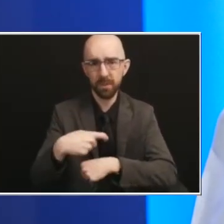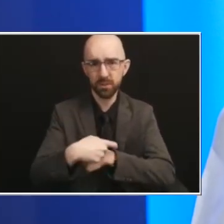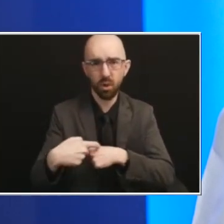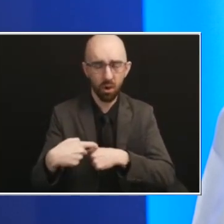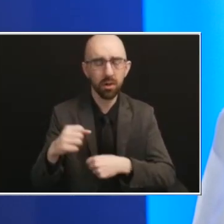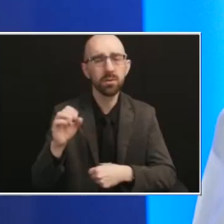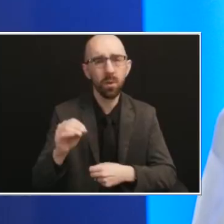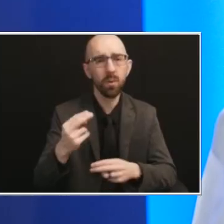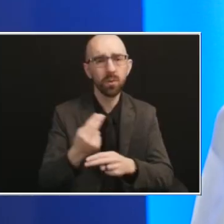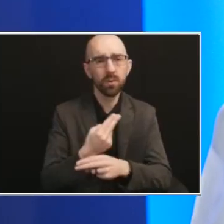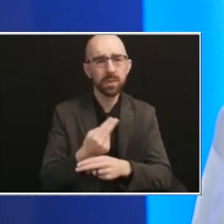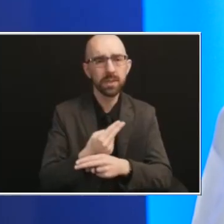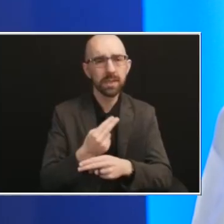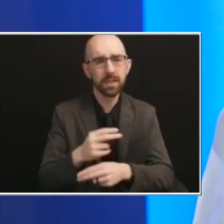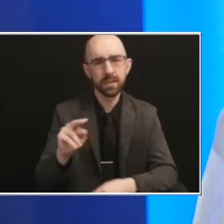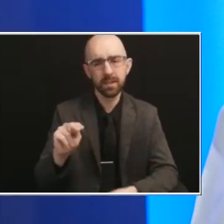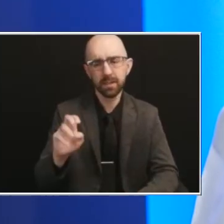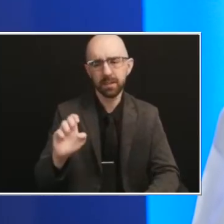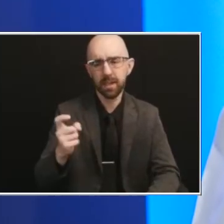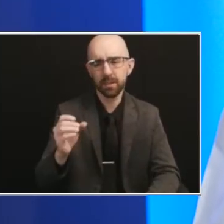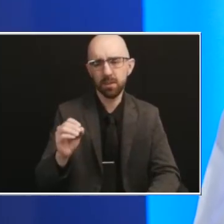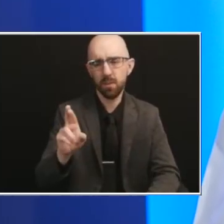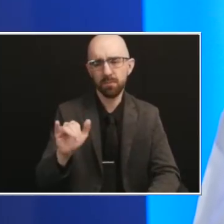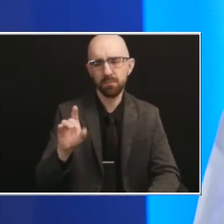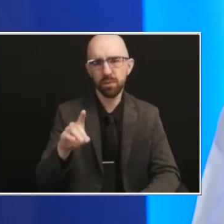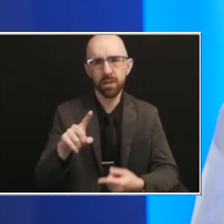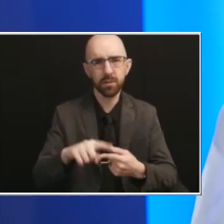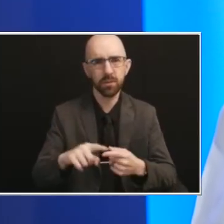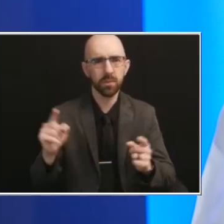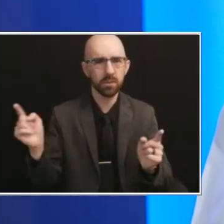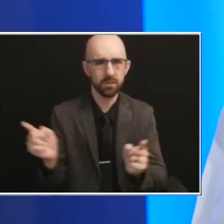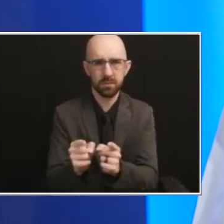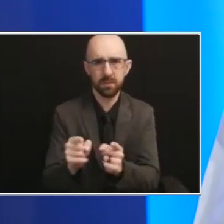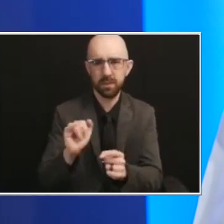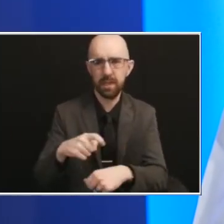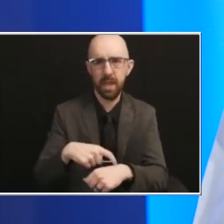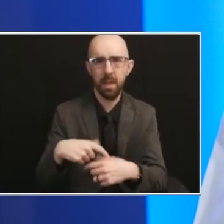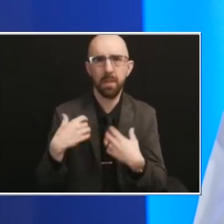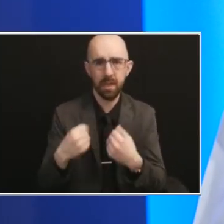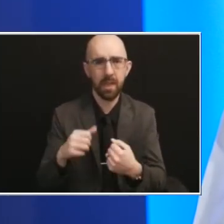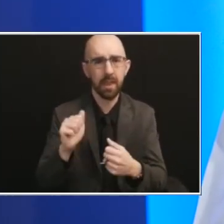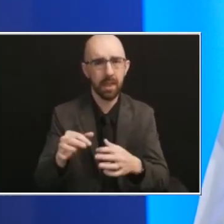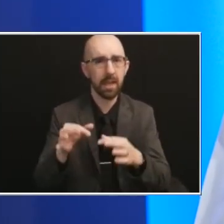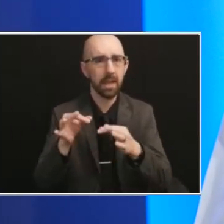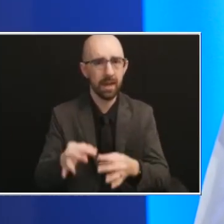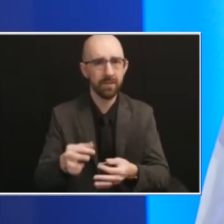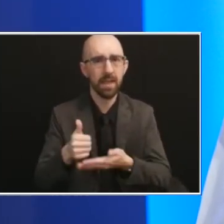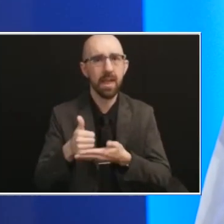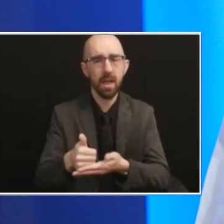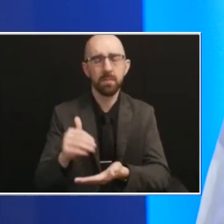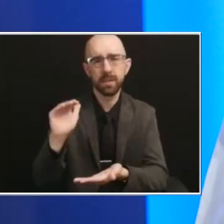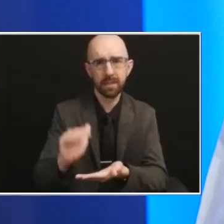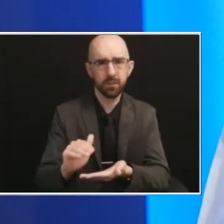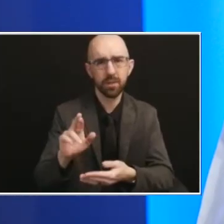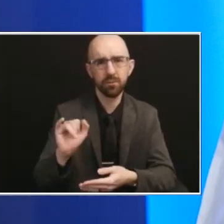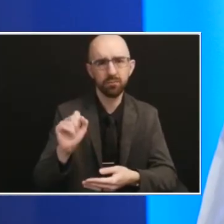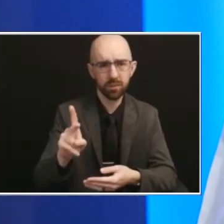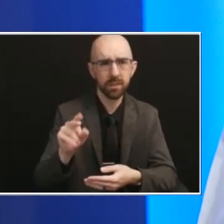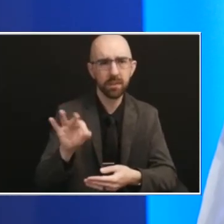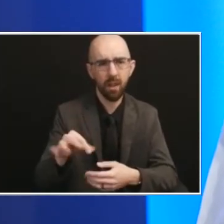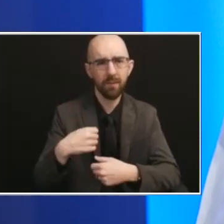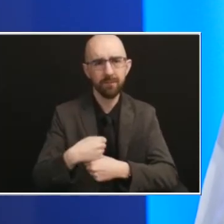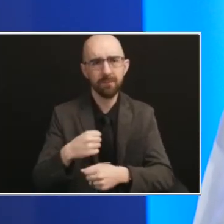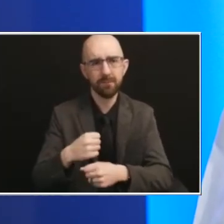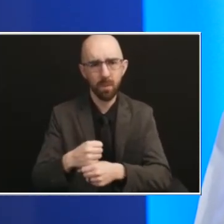the Nexabrid to help shorten the time to healing can definitely help decrease the risks of forming worse